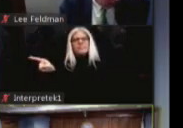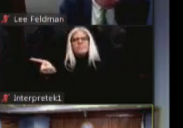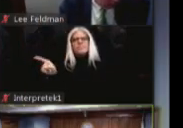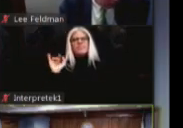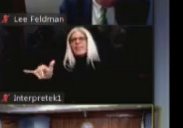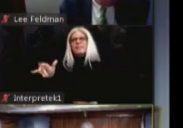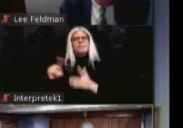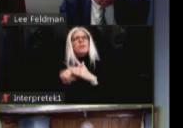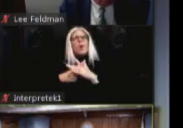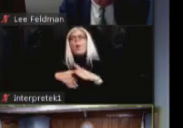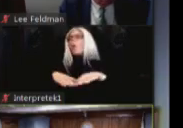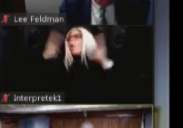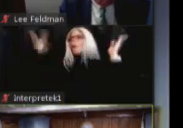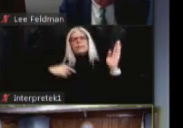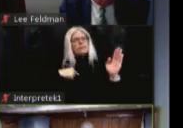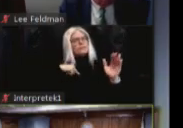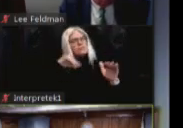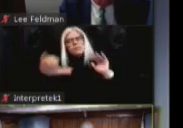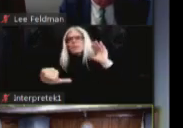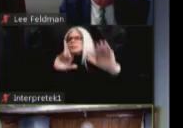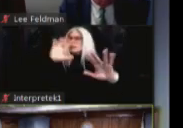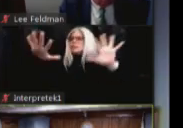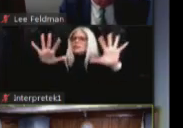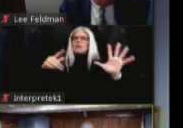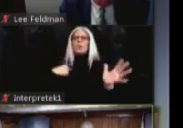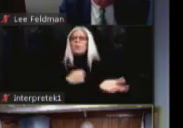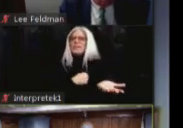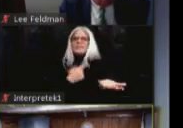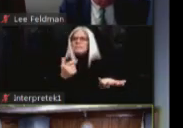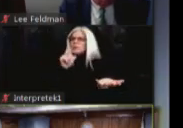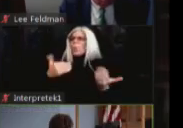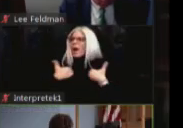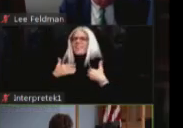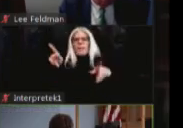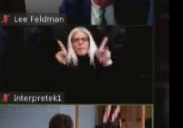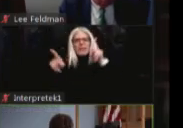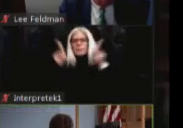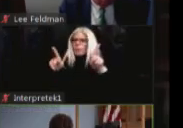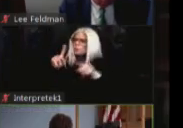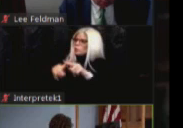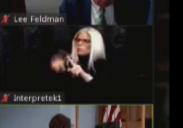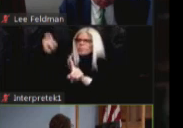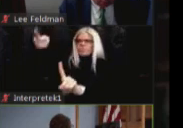piece. You know, we just do not have the staff to enforce anything like this.